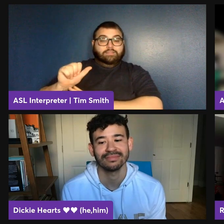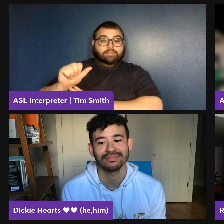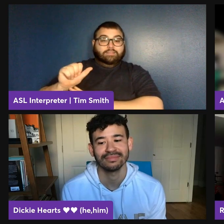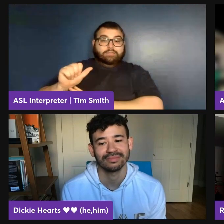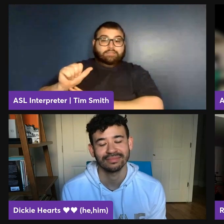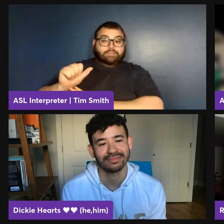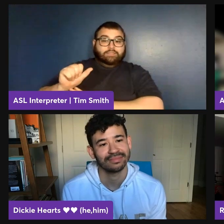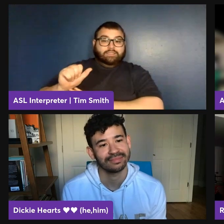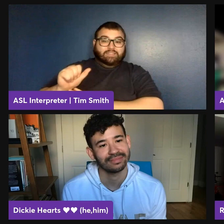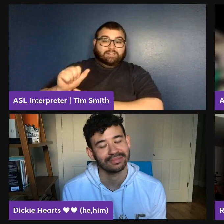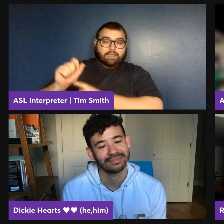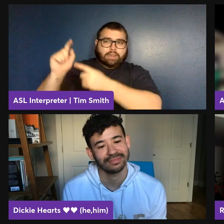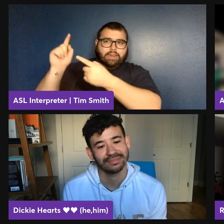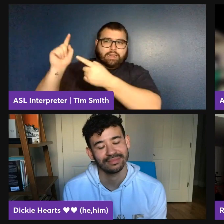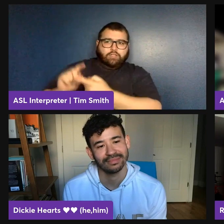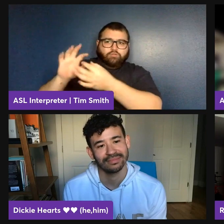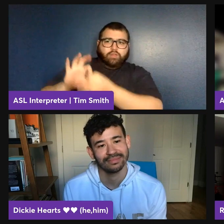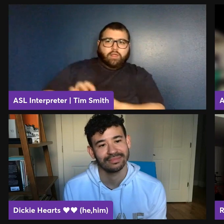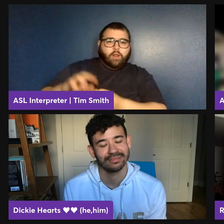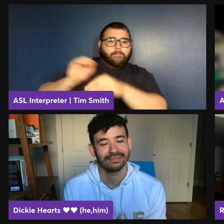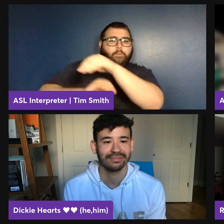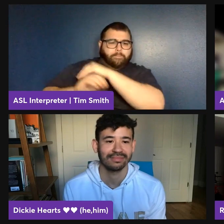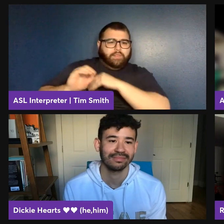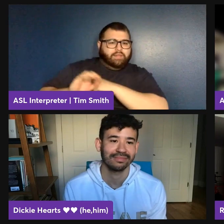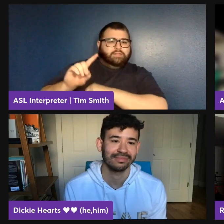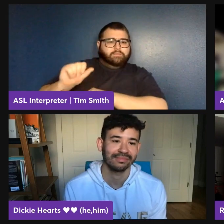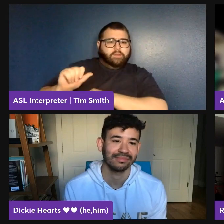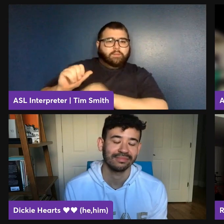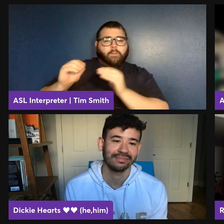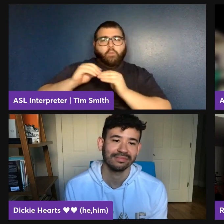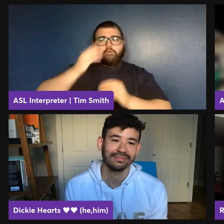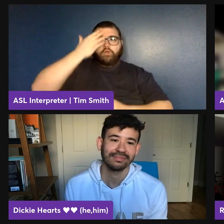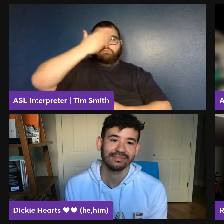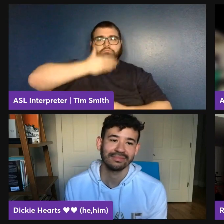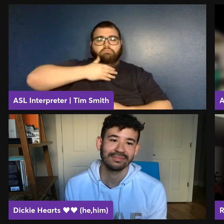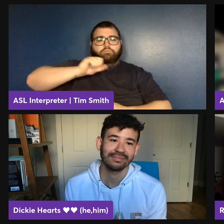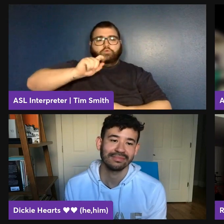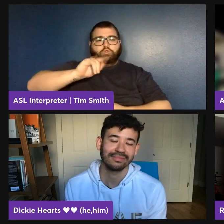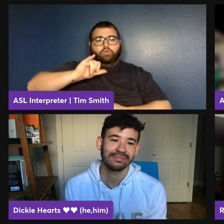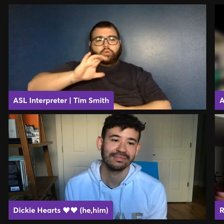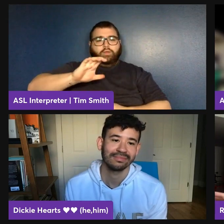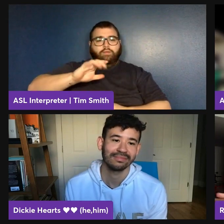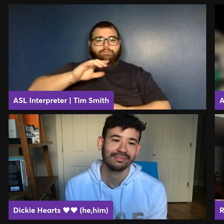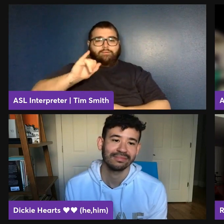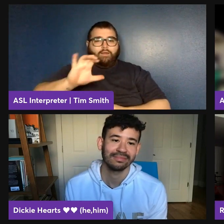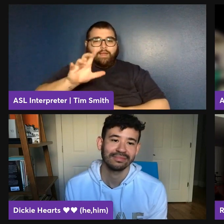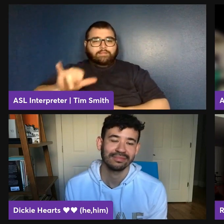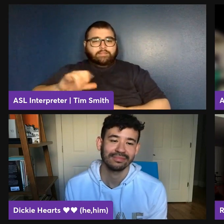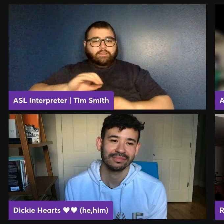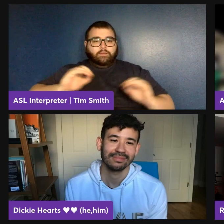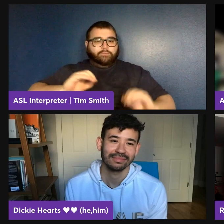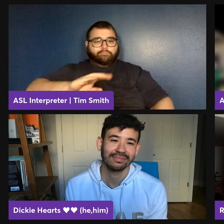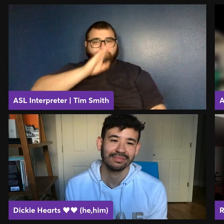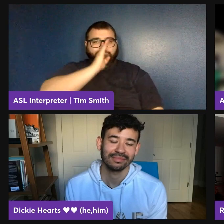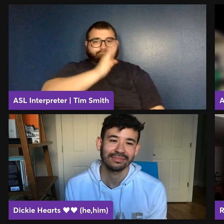less to do with her mobility and more to do with her sort of stoic and icy and no nonsense